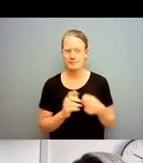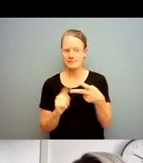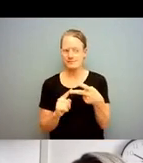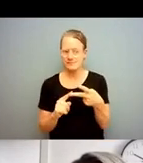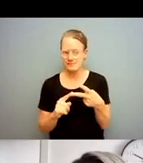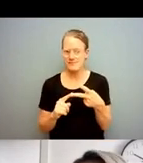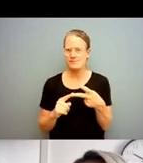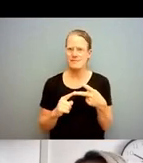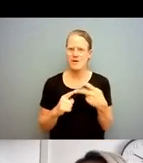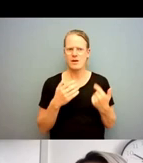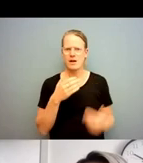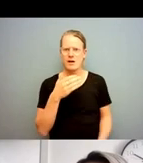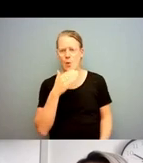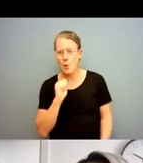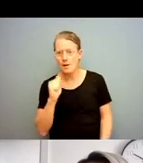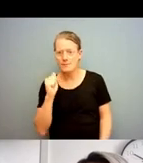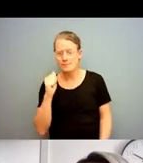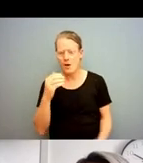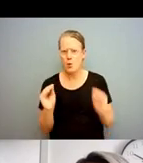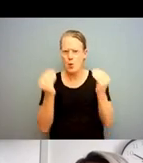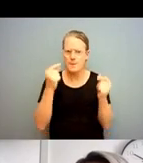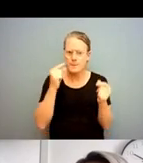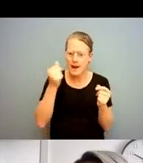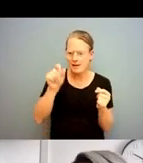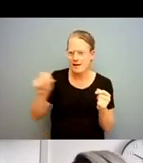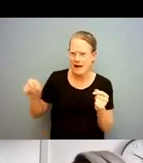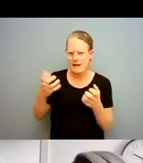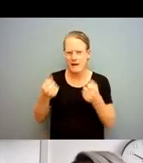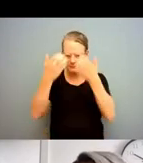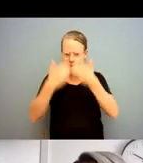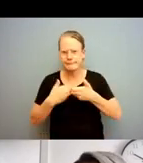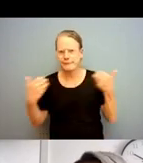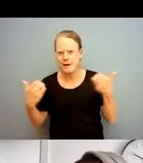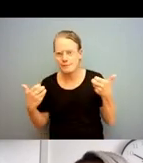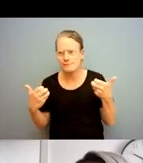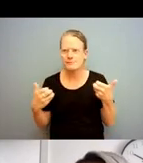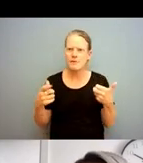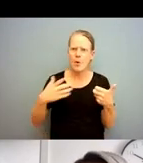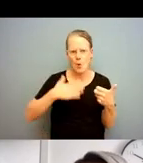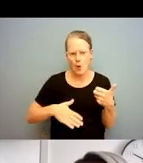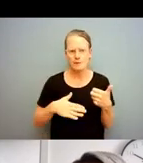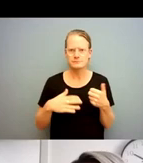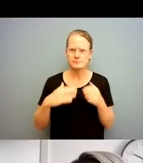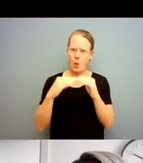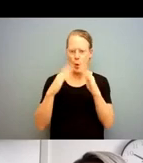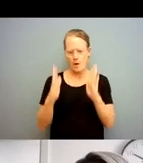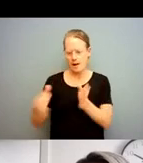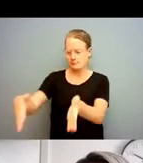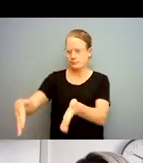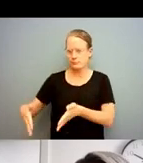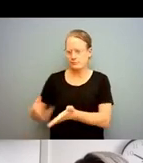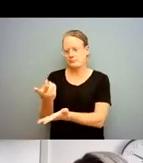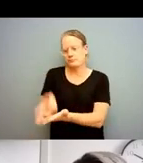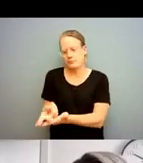place to sleep and have that comfort and not have the stress to go